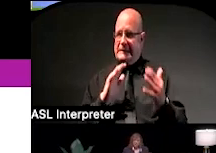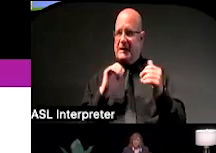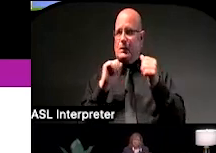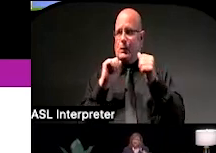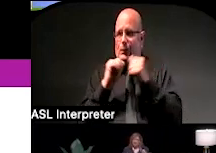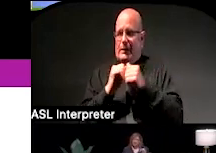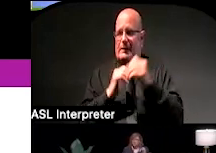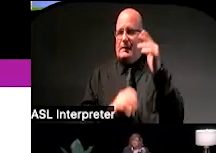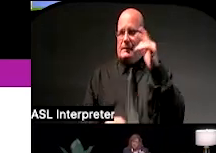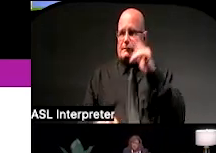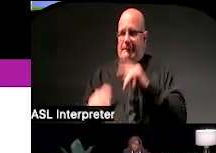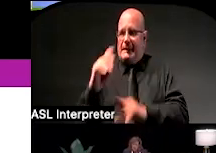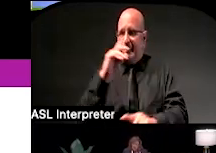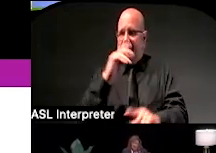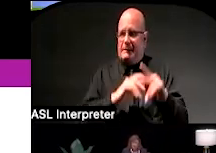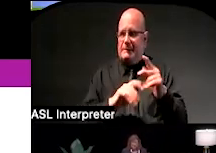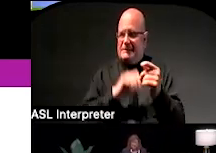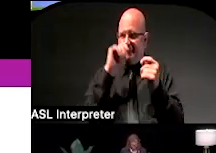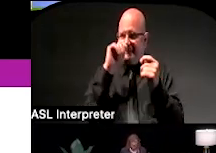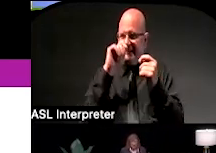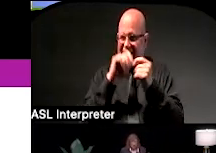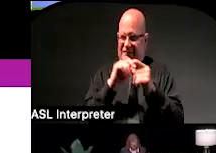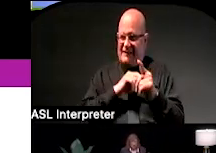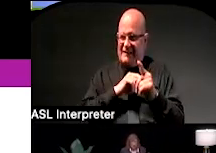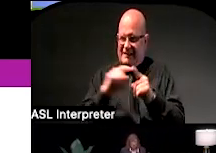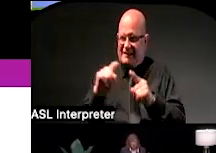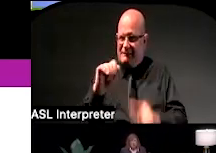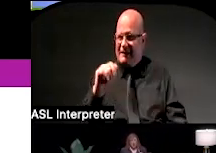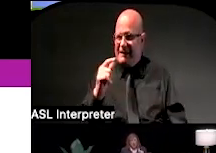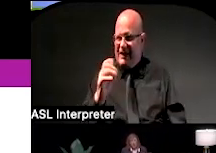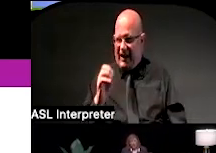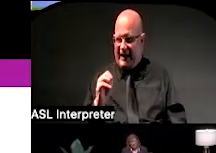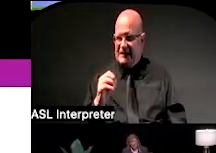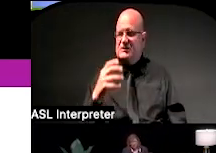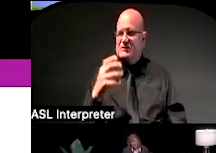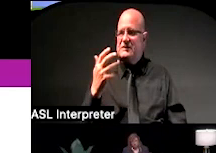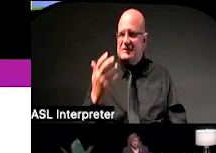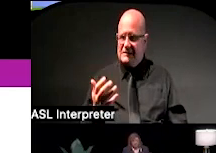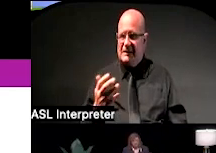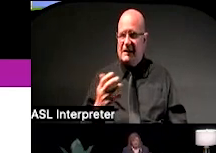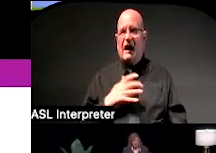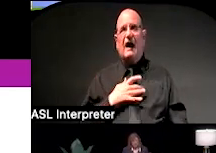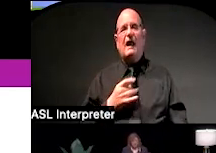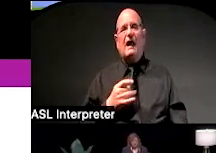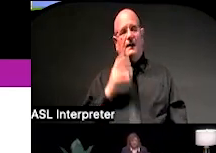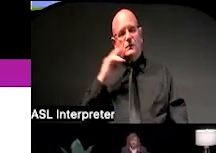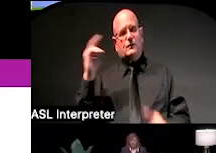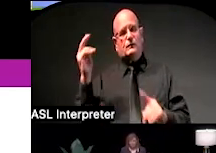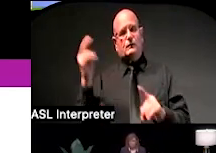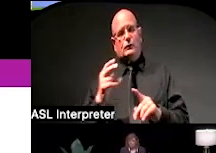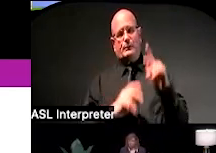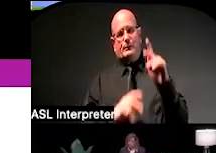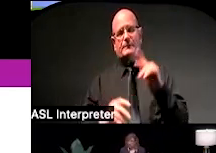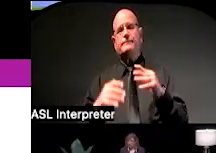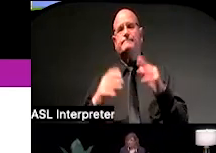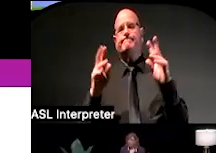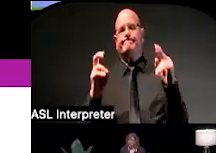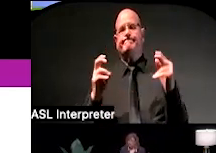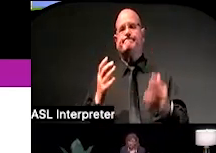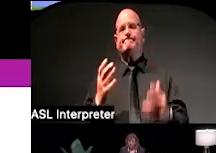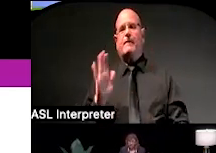people specifically about their age. I like to look at people in terms of